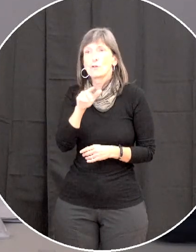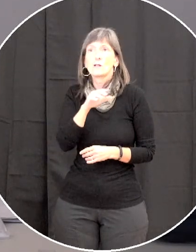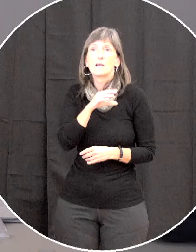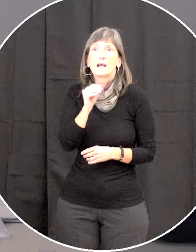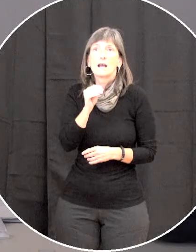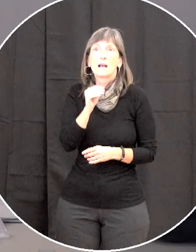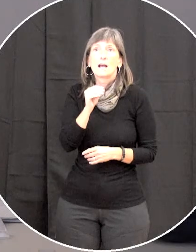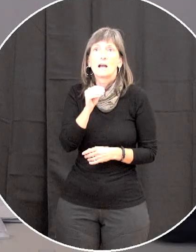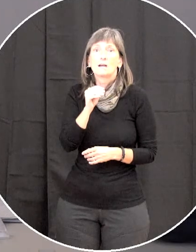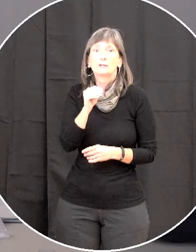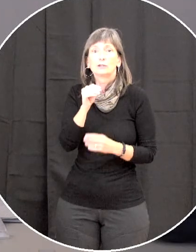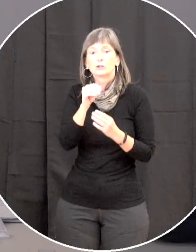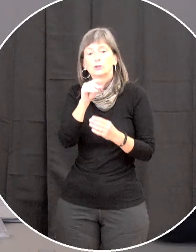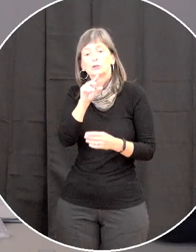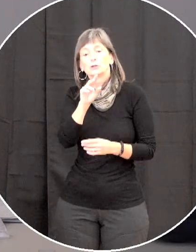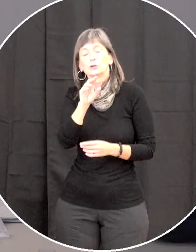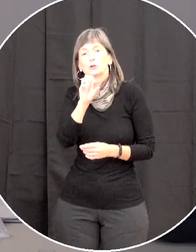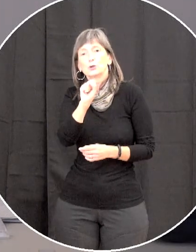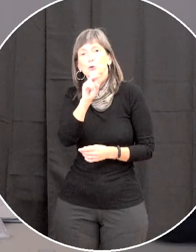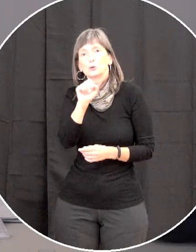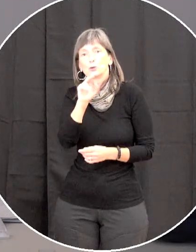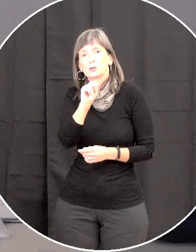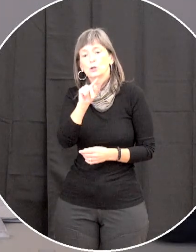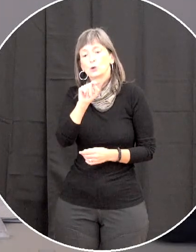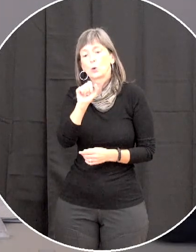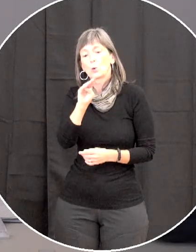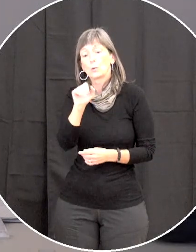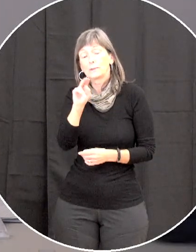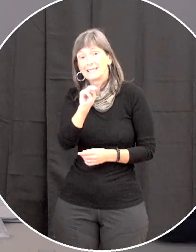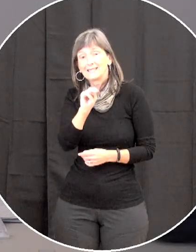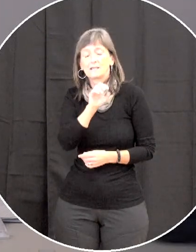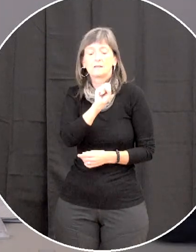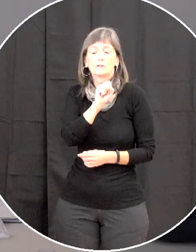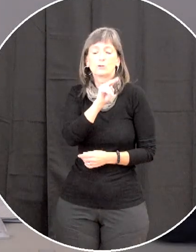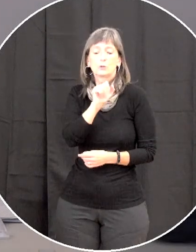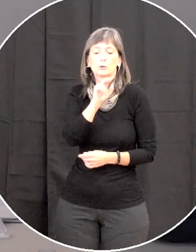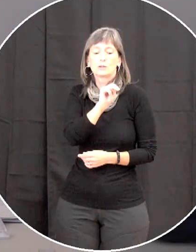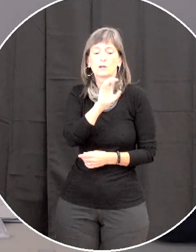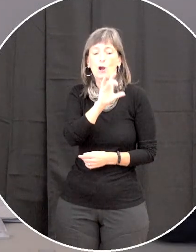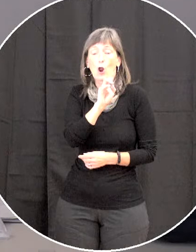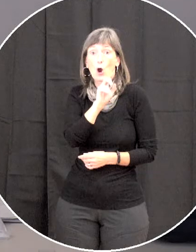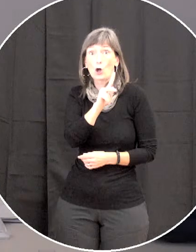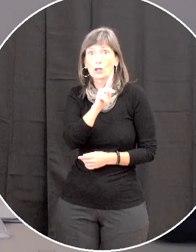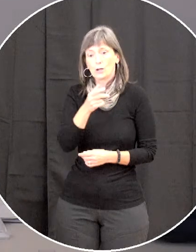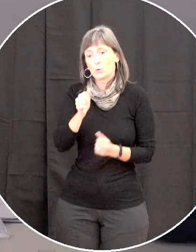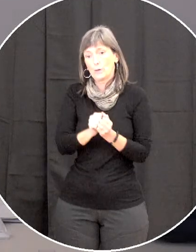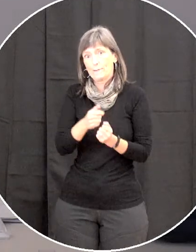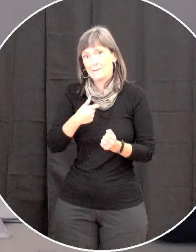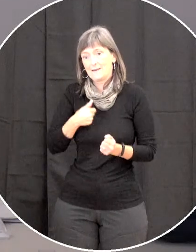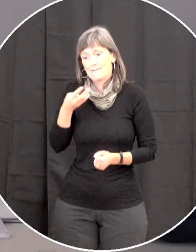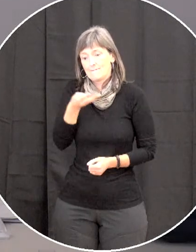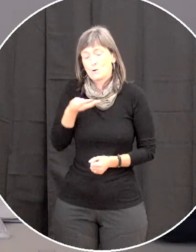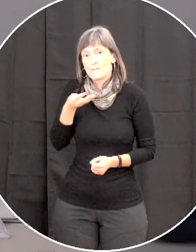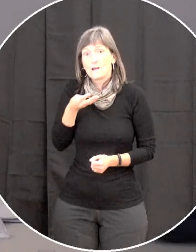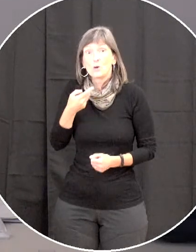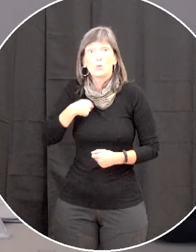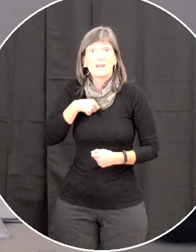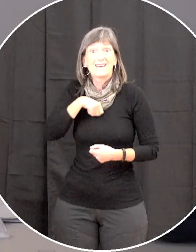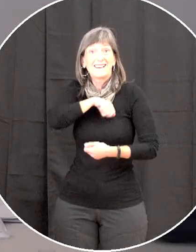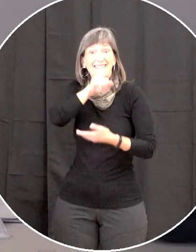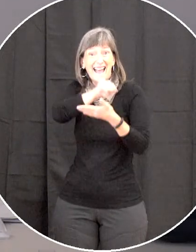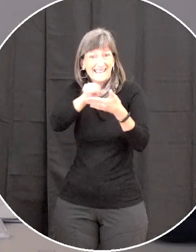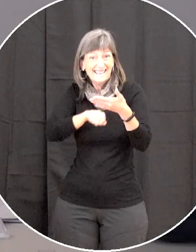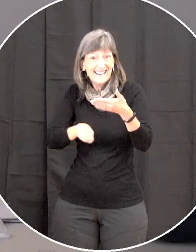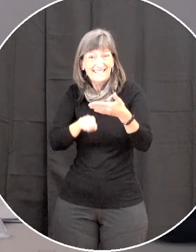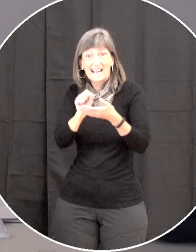Susan Tobin, and Ms. Susan Clark, who with myself went ahead and corrected all those essays, reviewed all